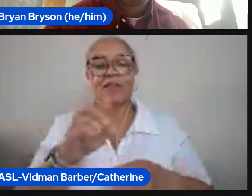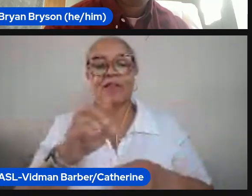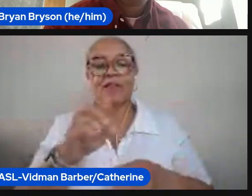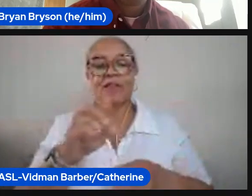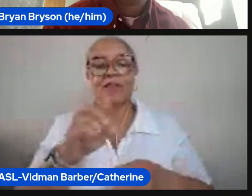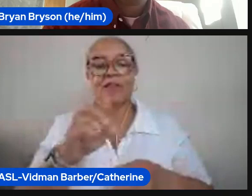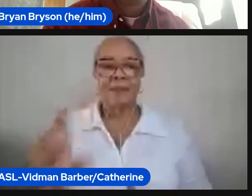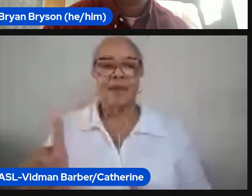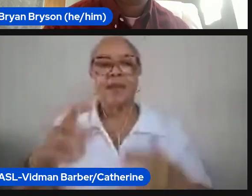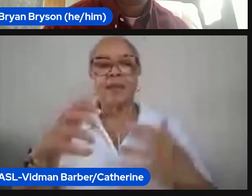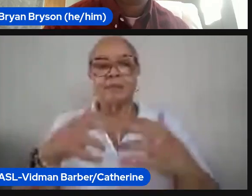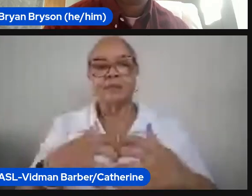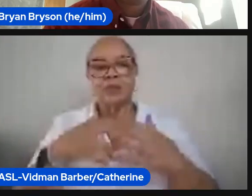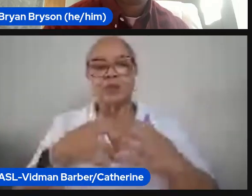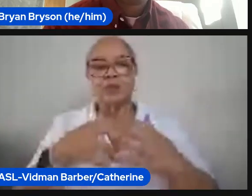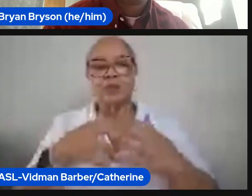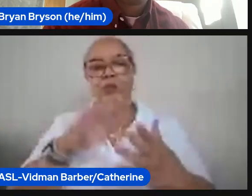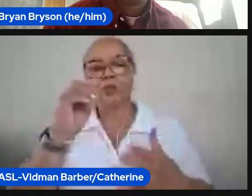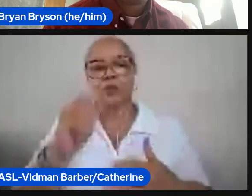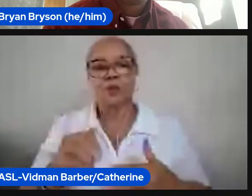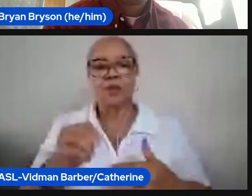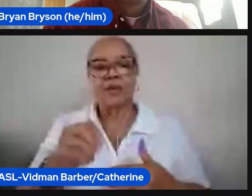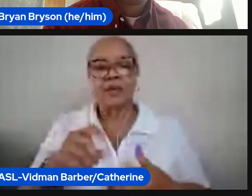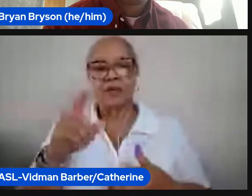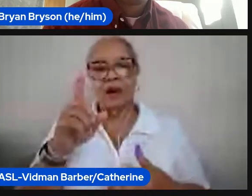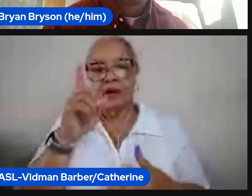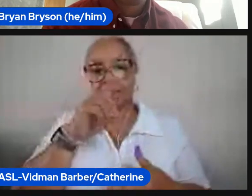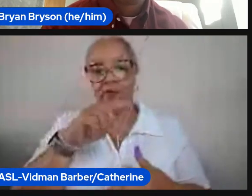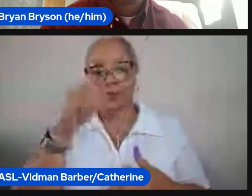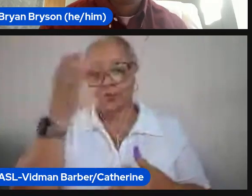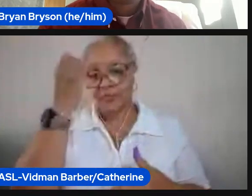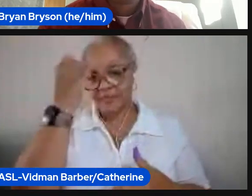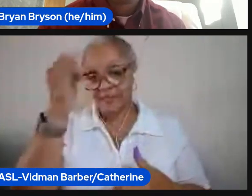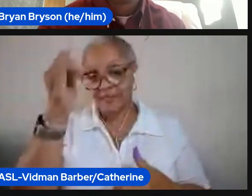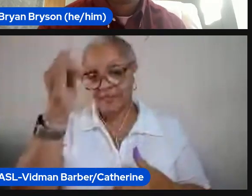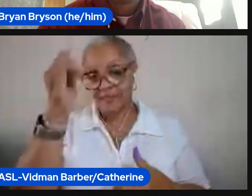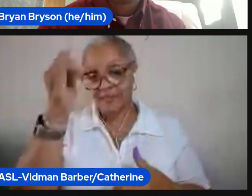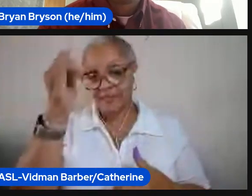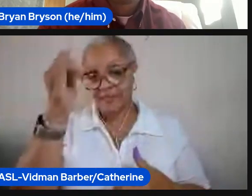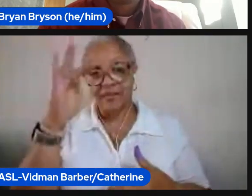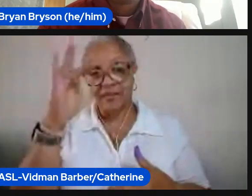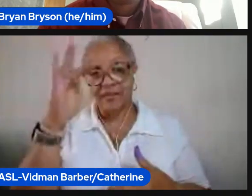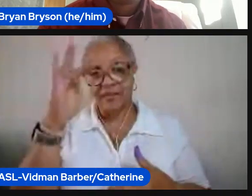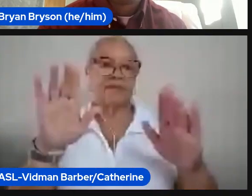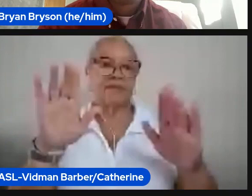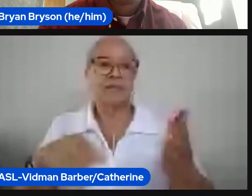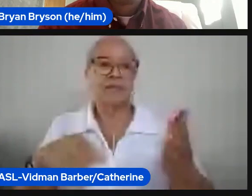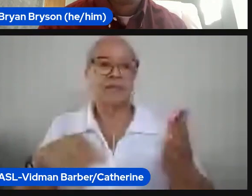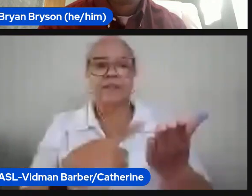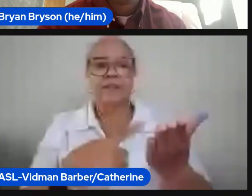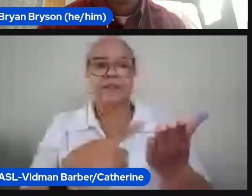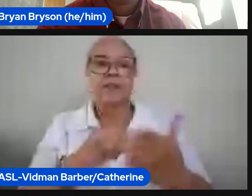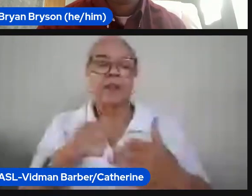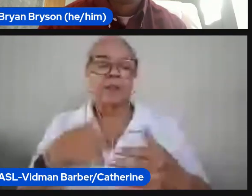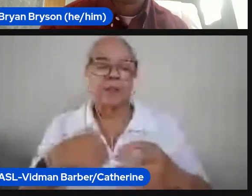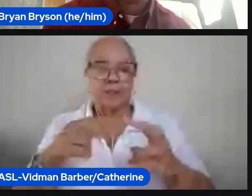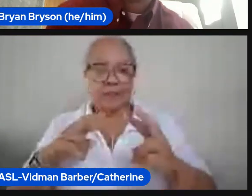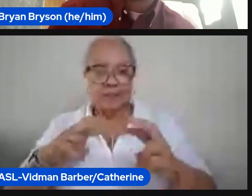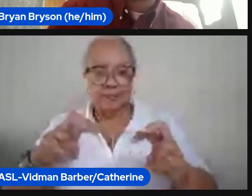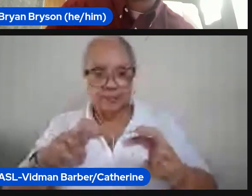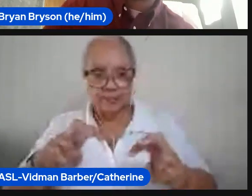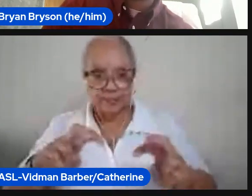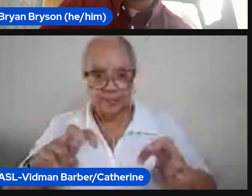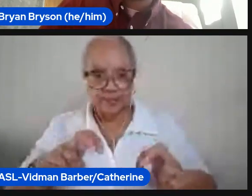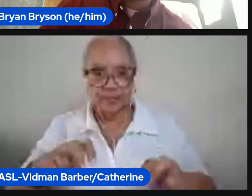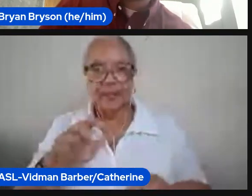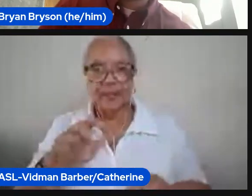learning, and artificial intelligence for a fantastic panel discussion where we will explore how AI/ML